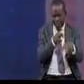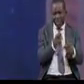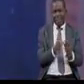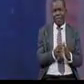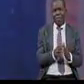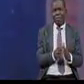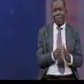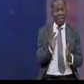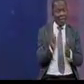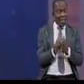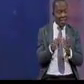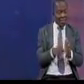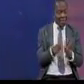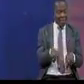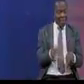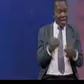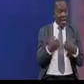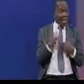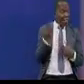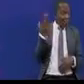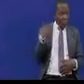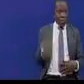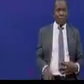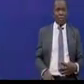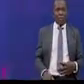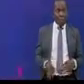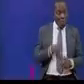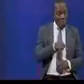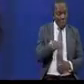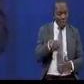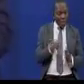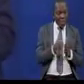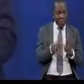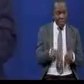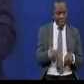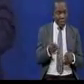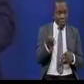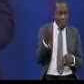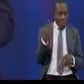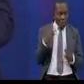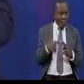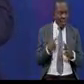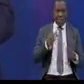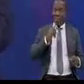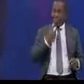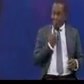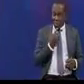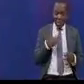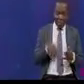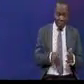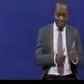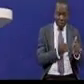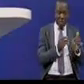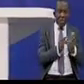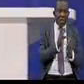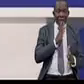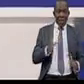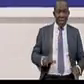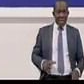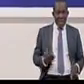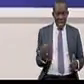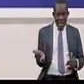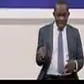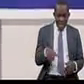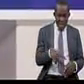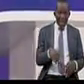Christ, when he was following Christ, they're still saying, brother, brother. They're still saying, reverend,